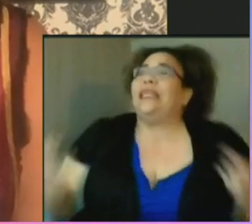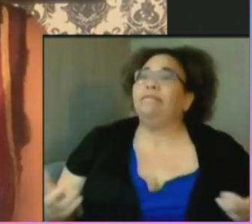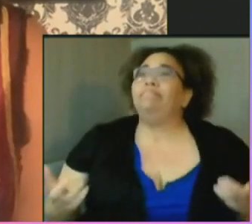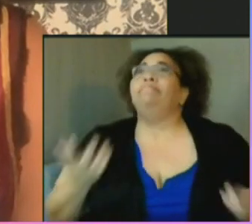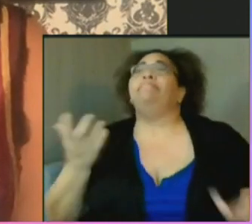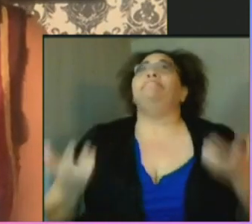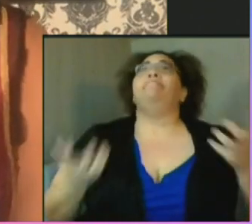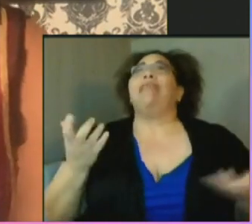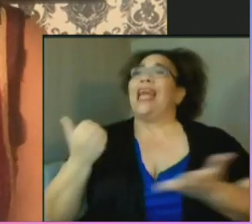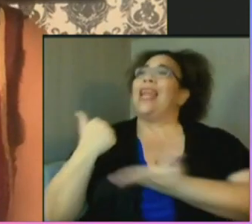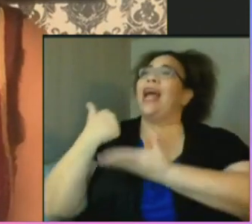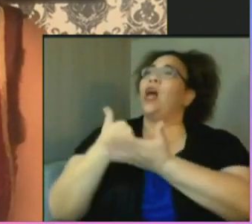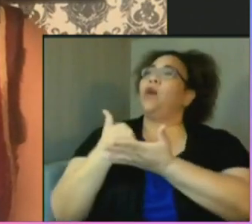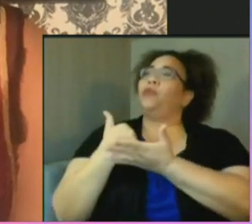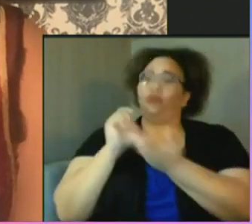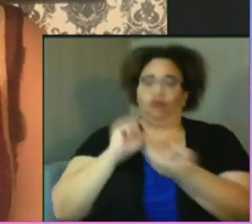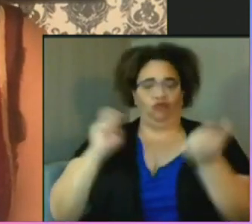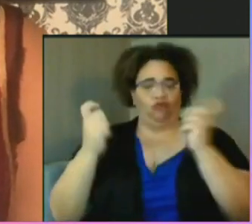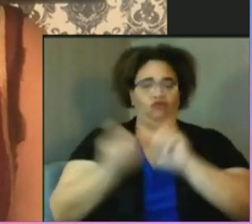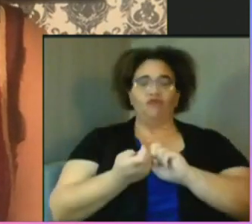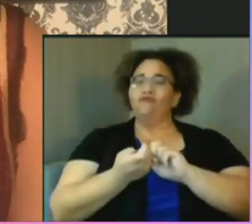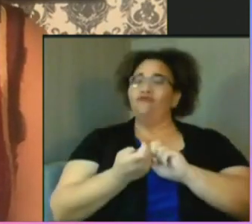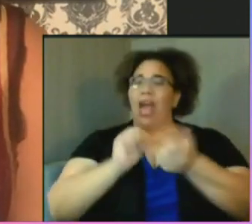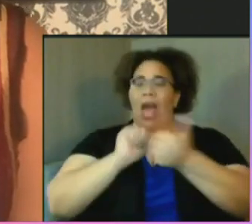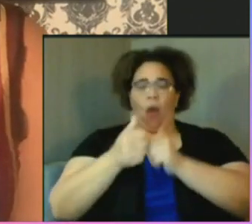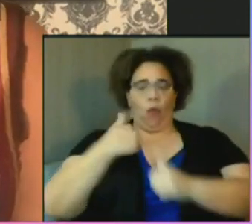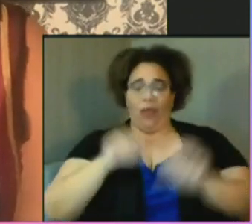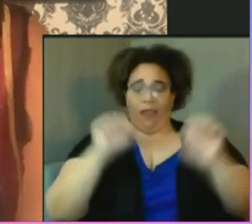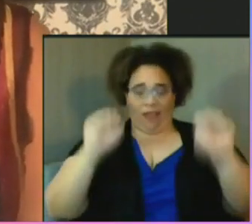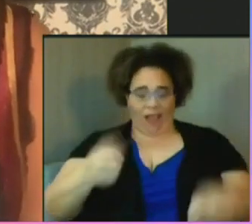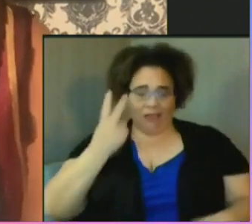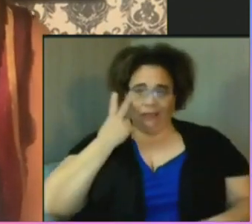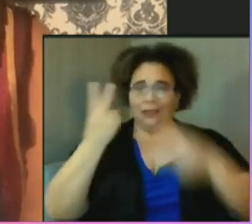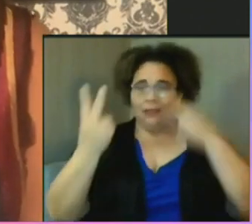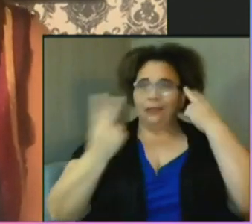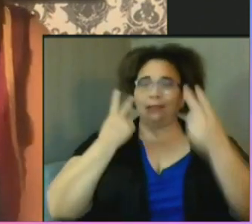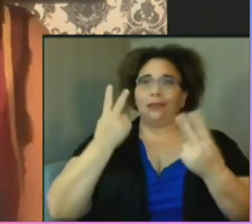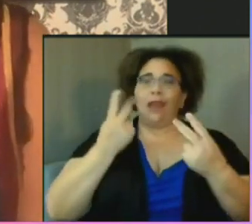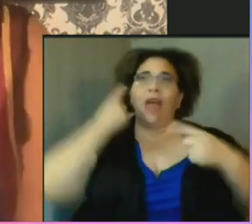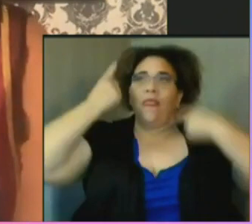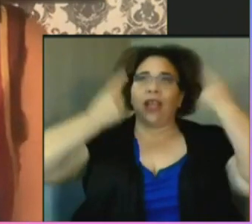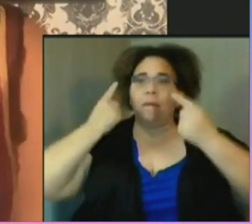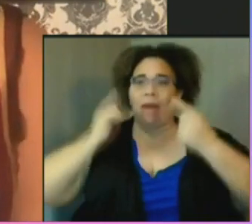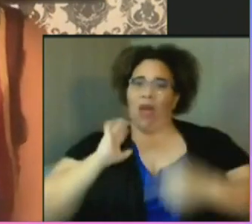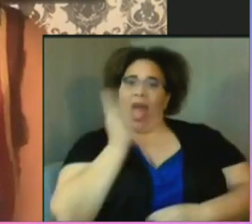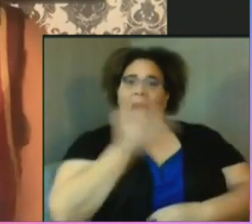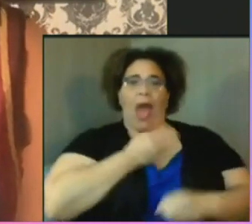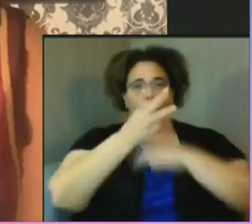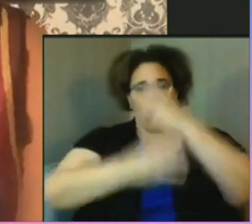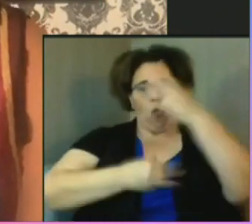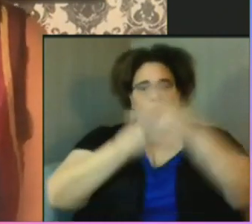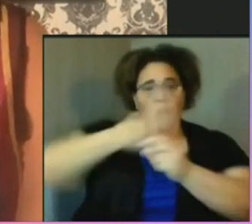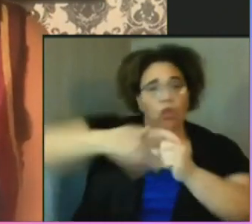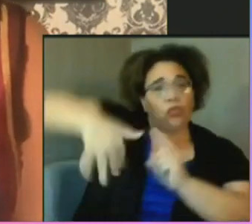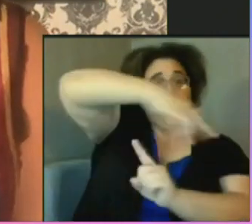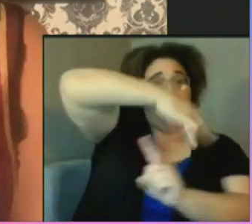helping to change the way that we can see and think about the world around us. That's what I really